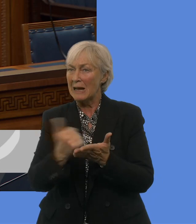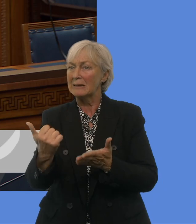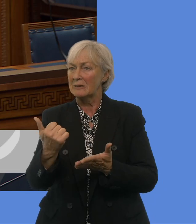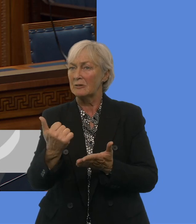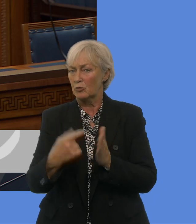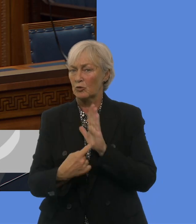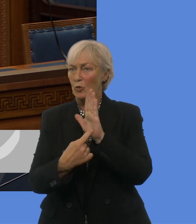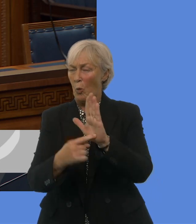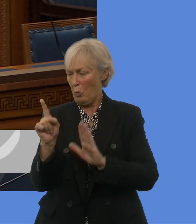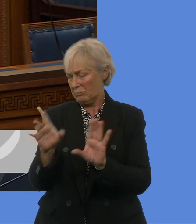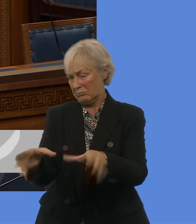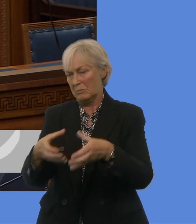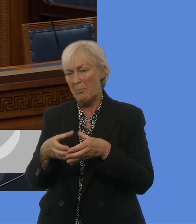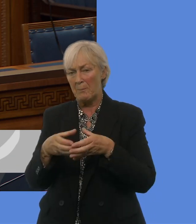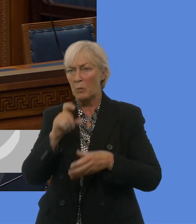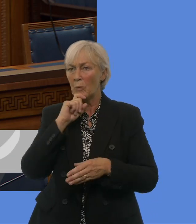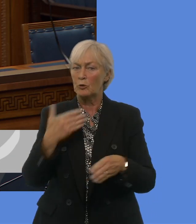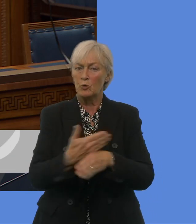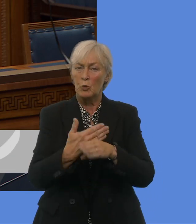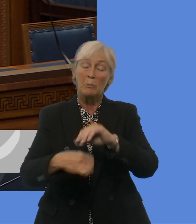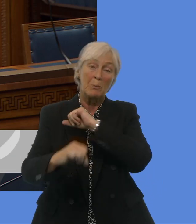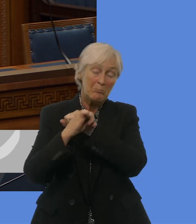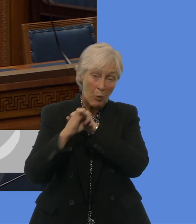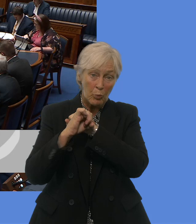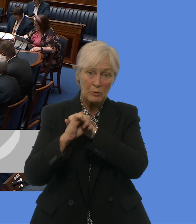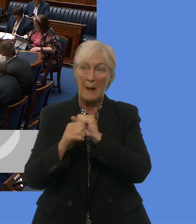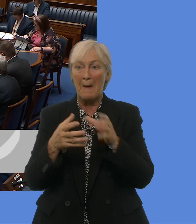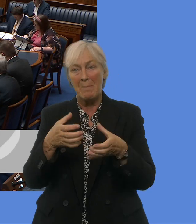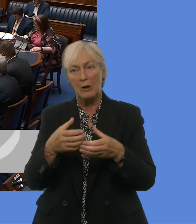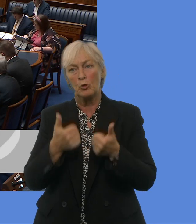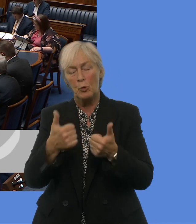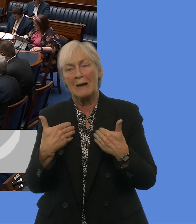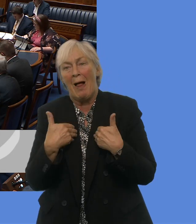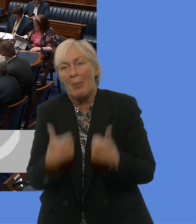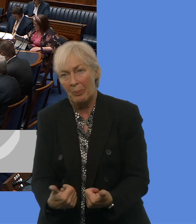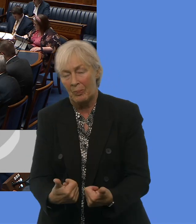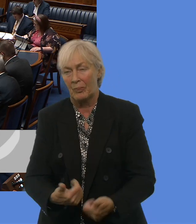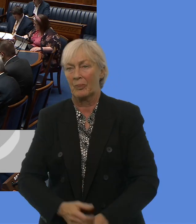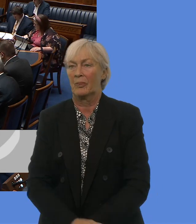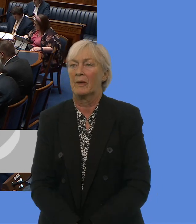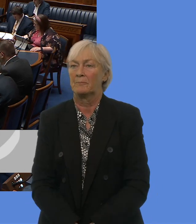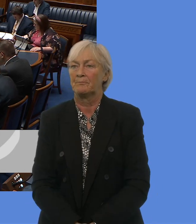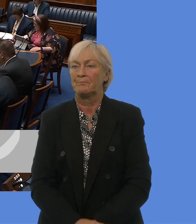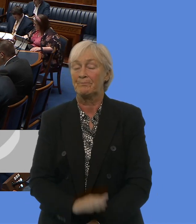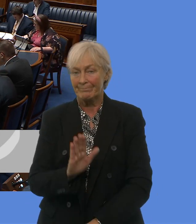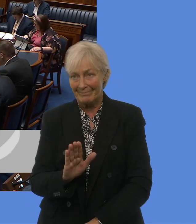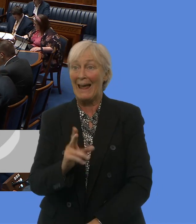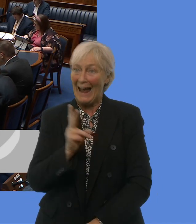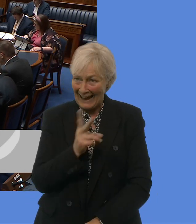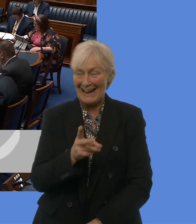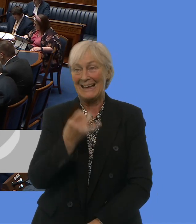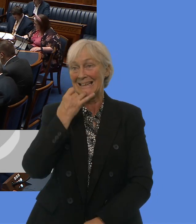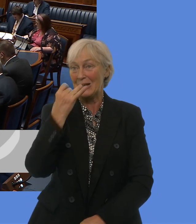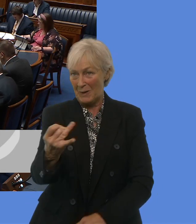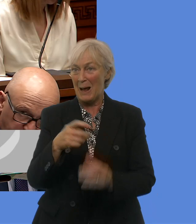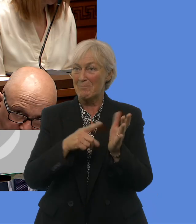what steps the Department are going to take to promote milk as a healthy food supplement? So we'll do that next week at the Balmoral